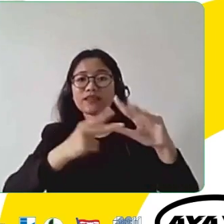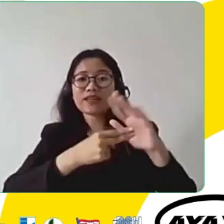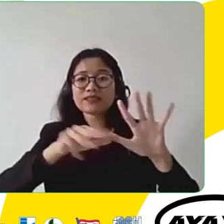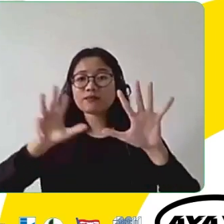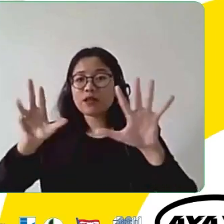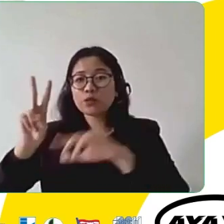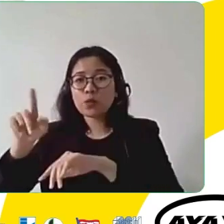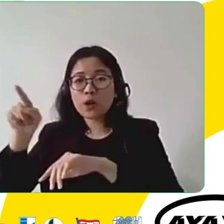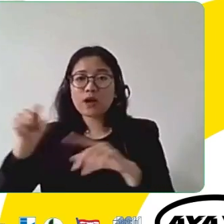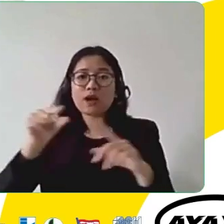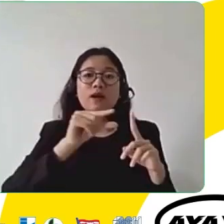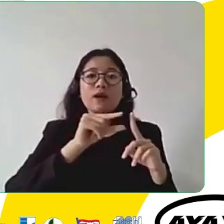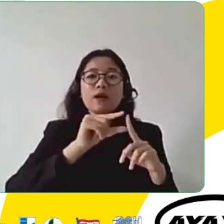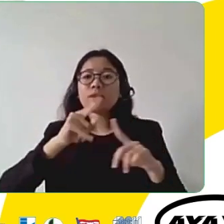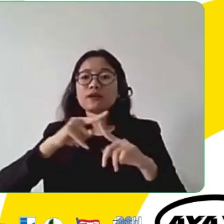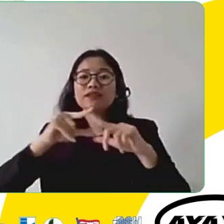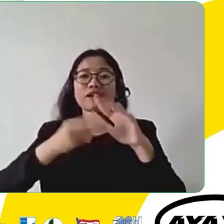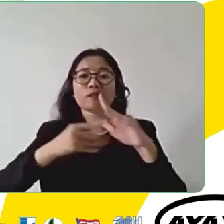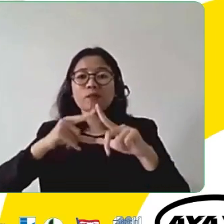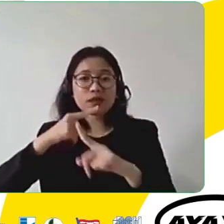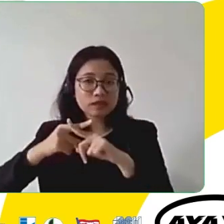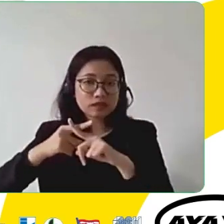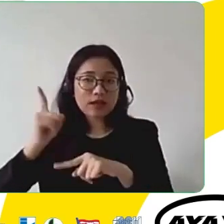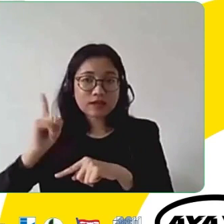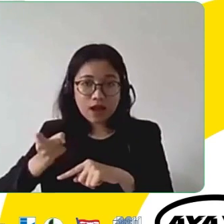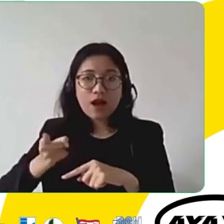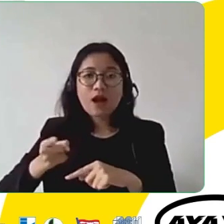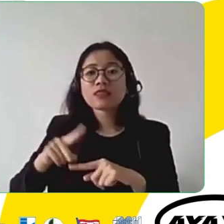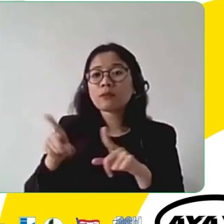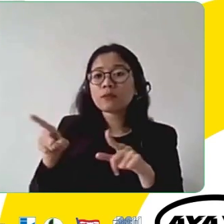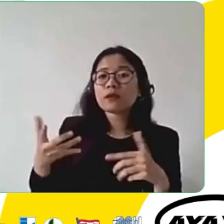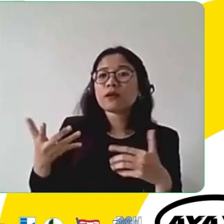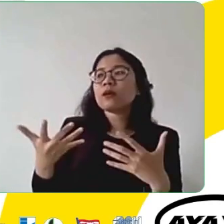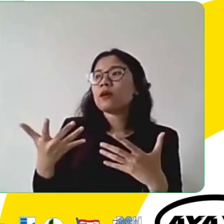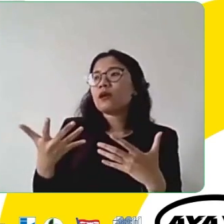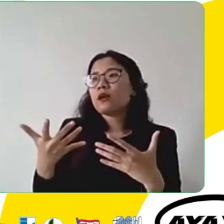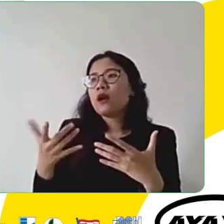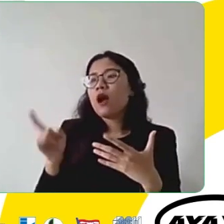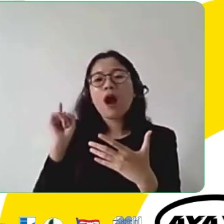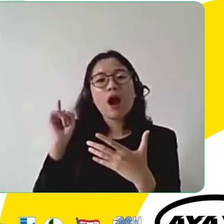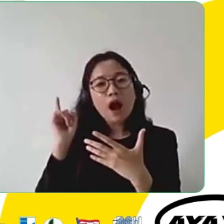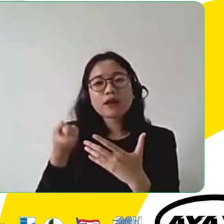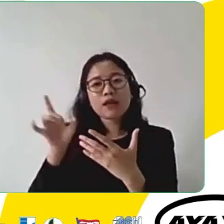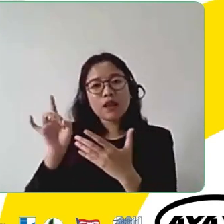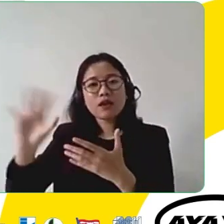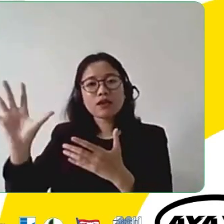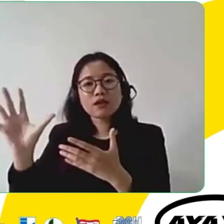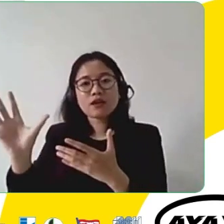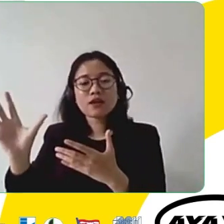using Pertalite that below the safe standard, below the Euro 2 standard. So